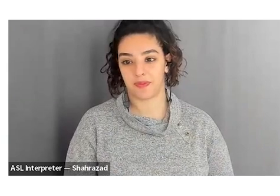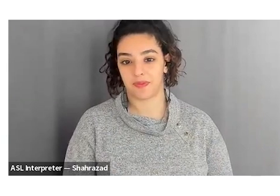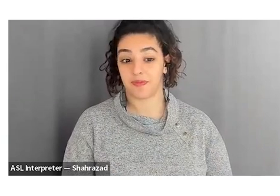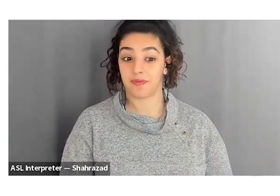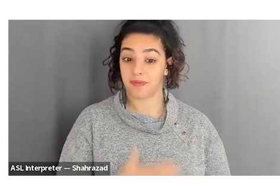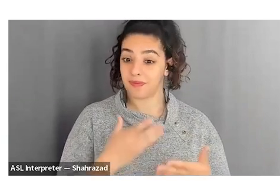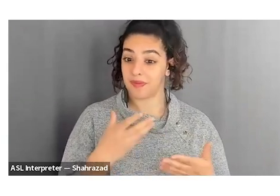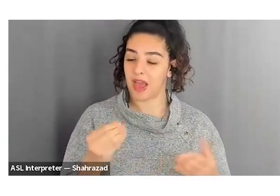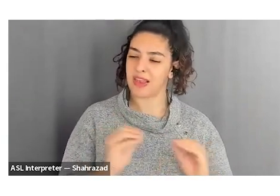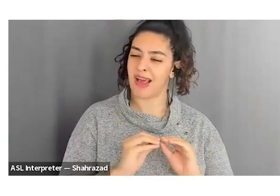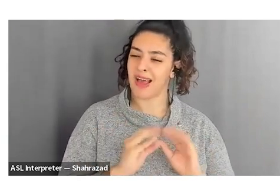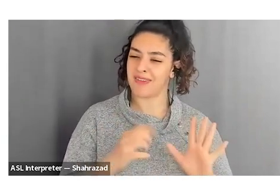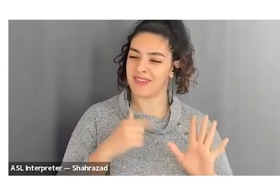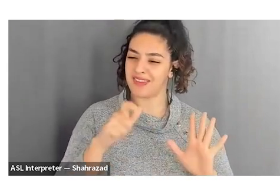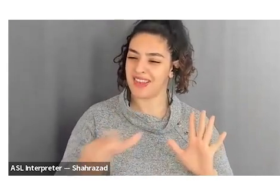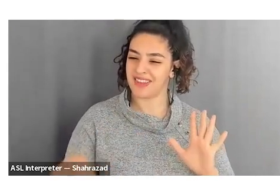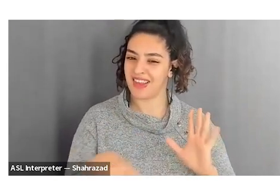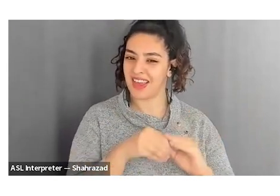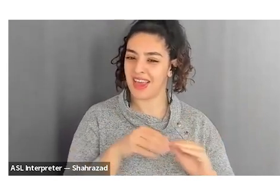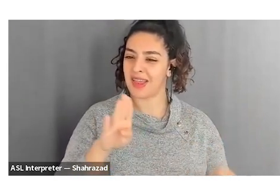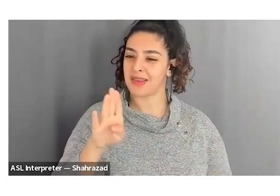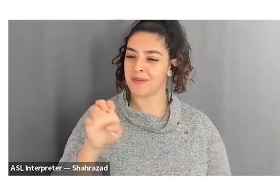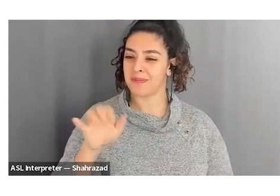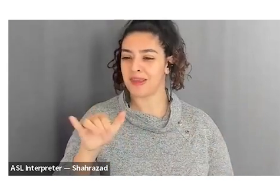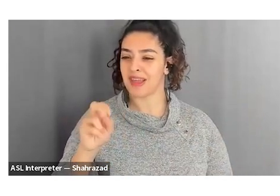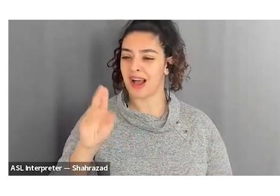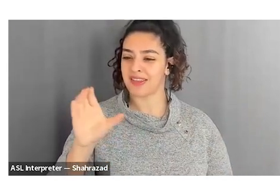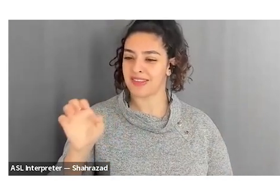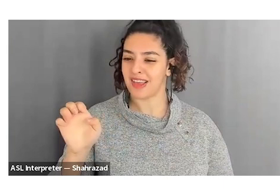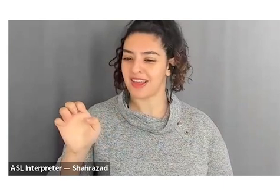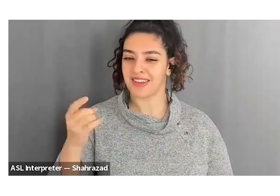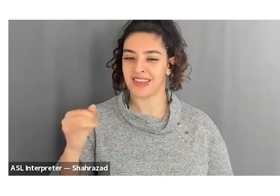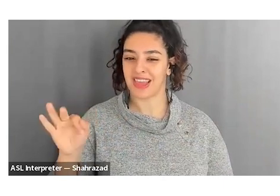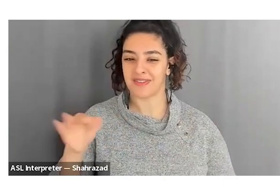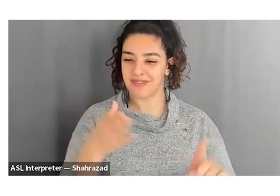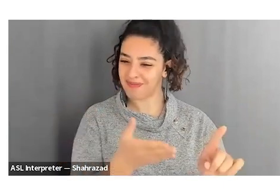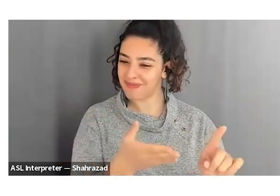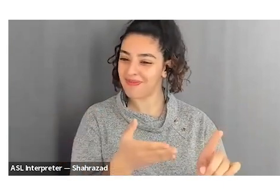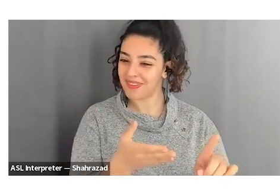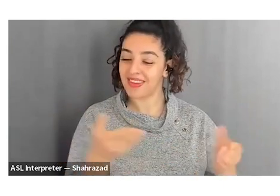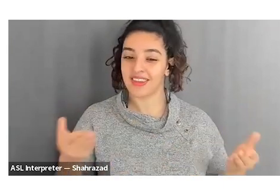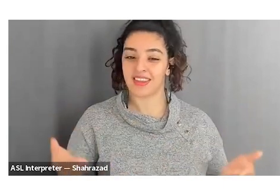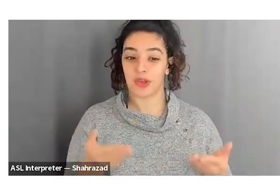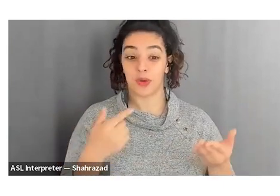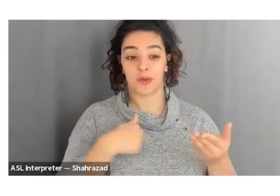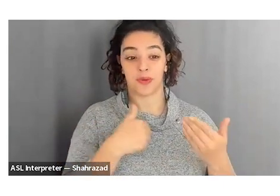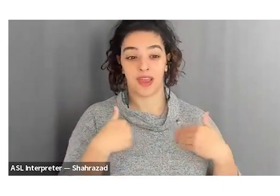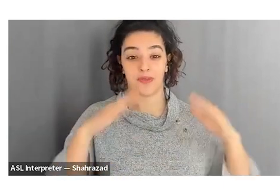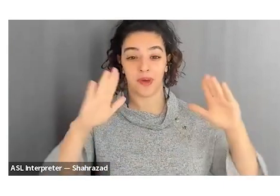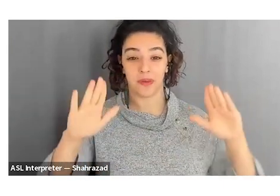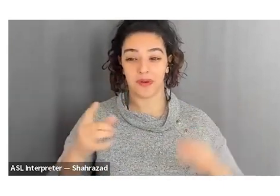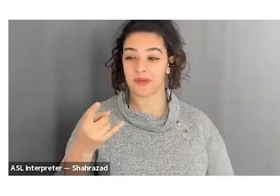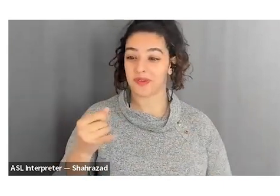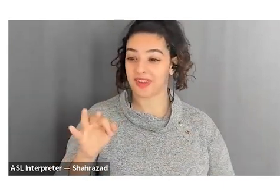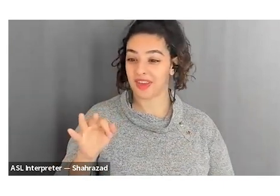And obviously, I had to add a Beyonce gift. So here we have a wonderful gift of Beyonce